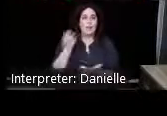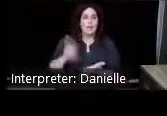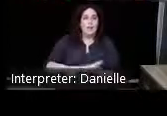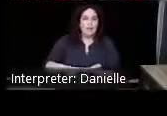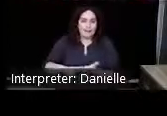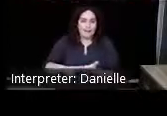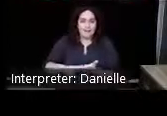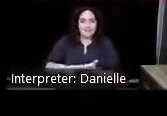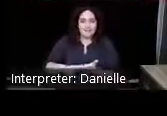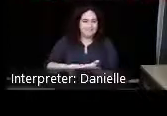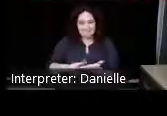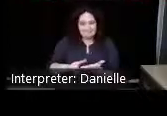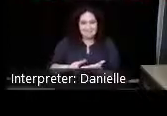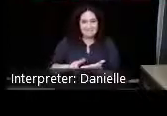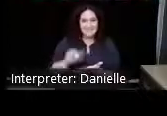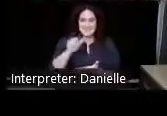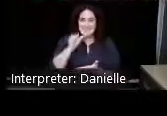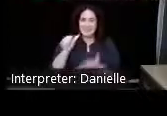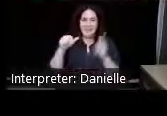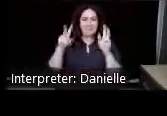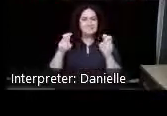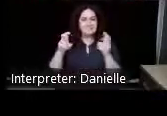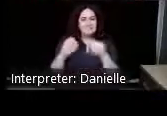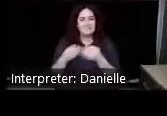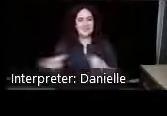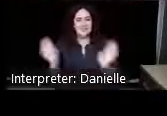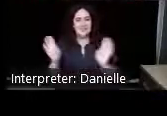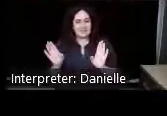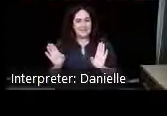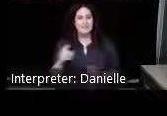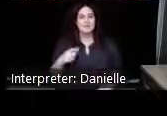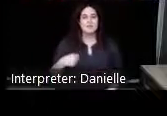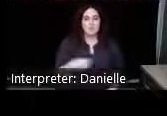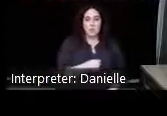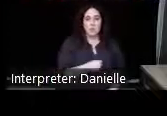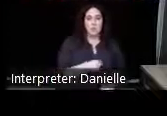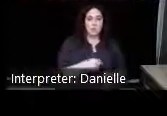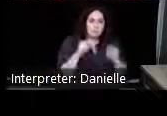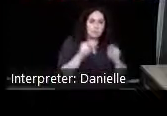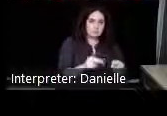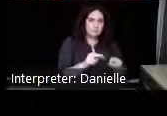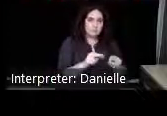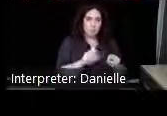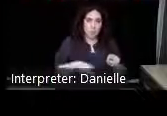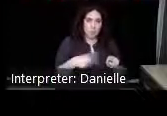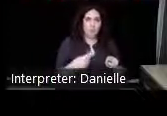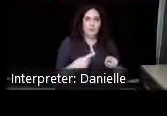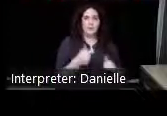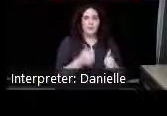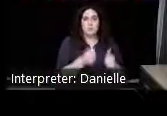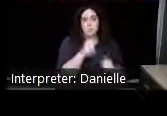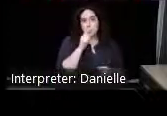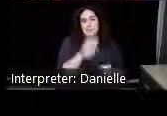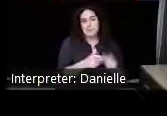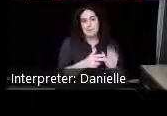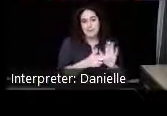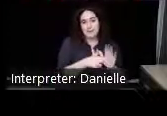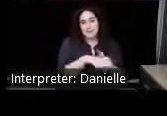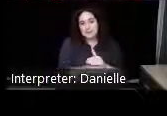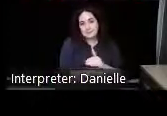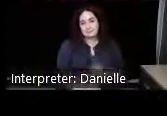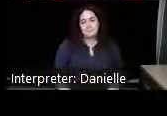that were truly publicly accessible web pages. And we also looked across the web pages that they